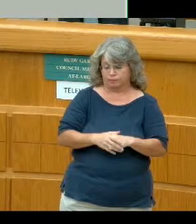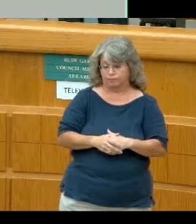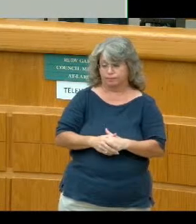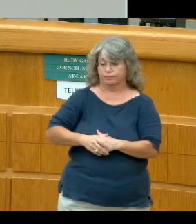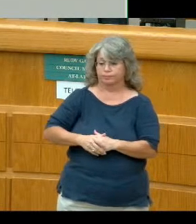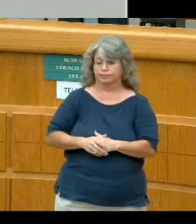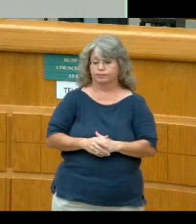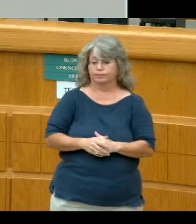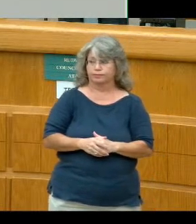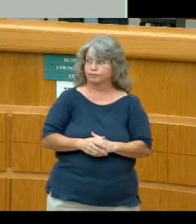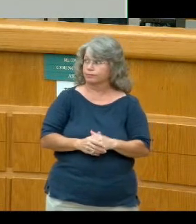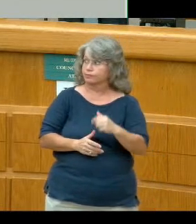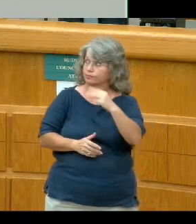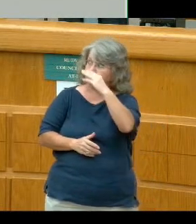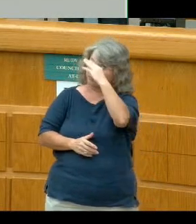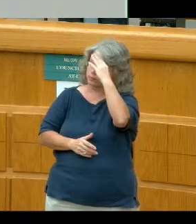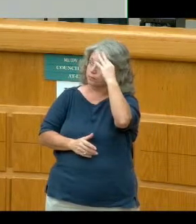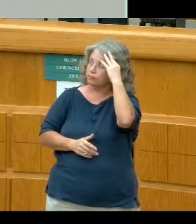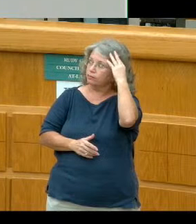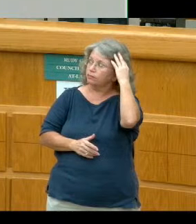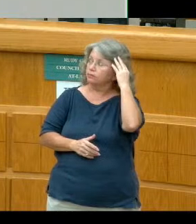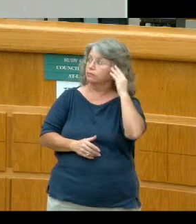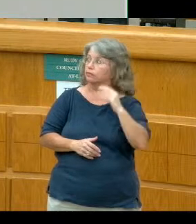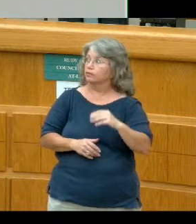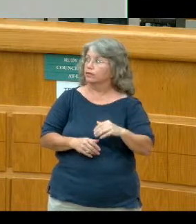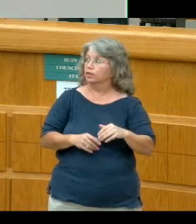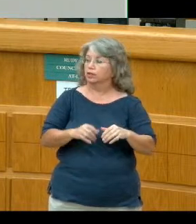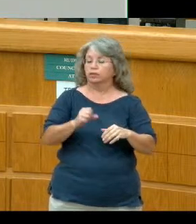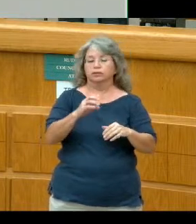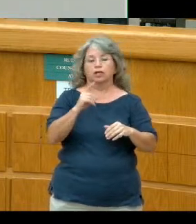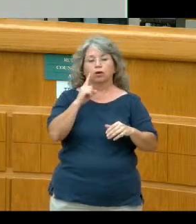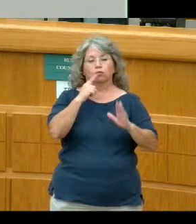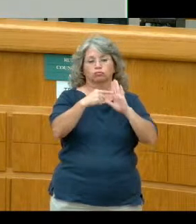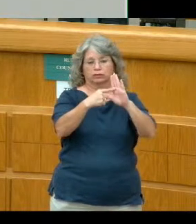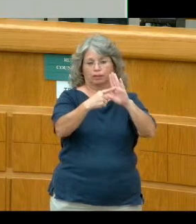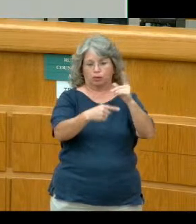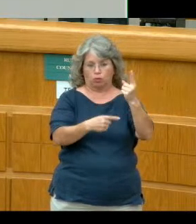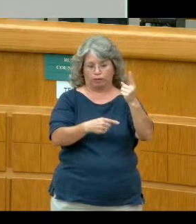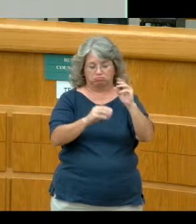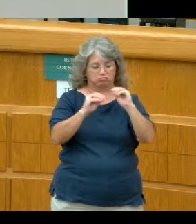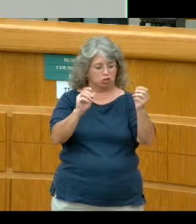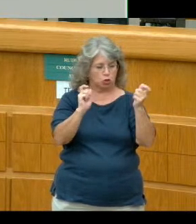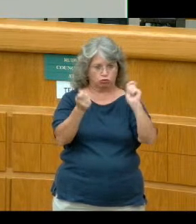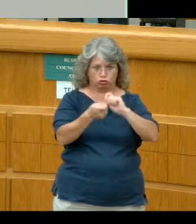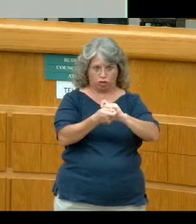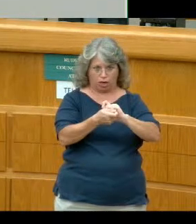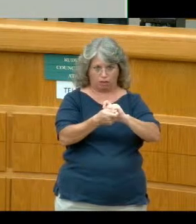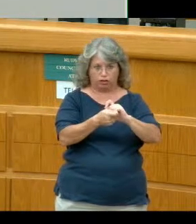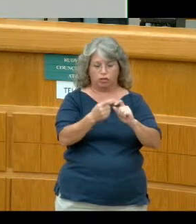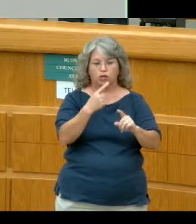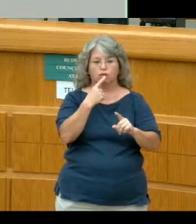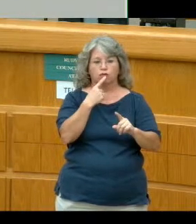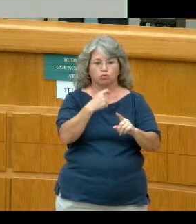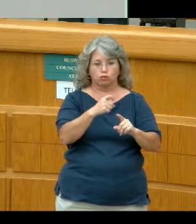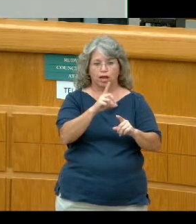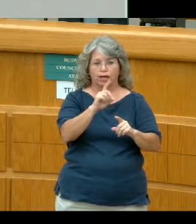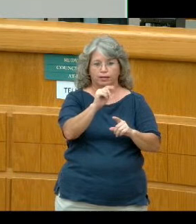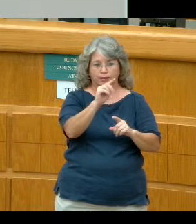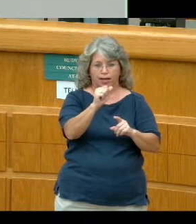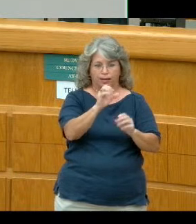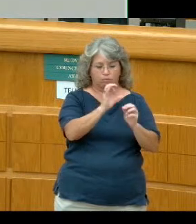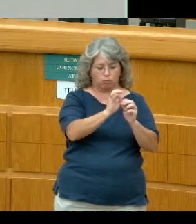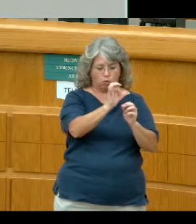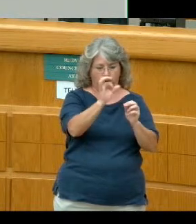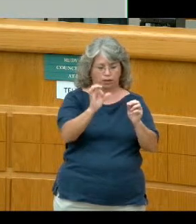and showing you what's possible. Okay, so first, model 1, where there's no change. So the red data points